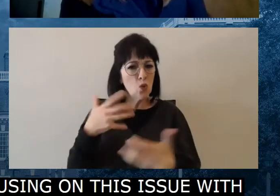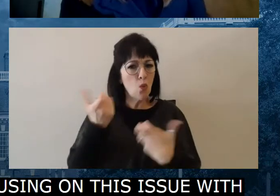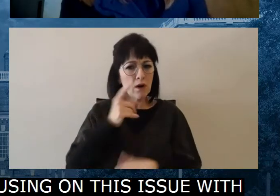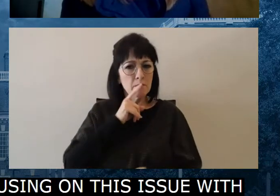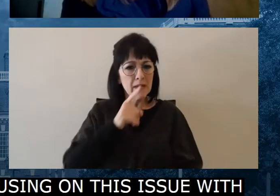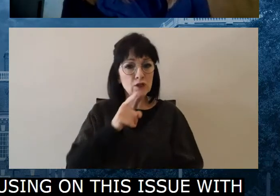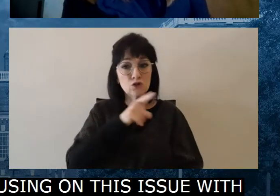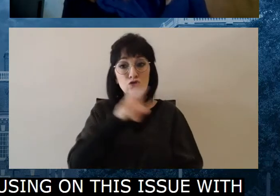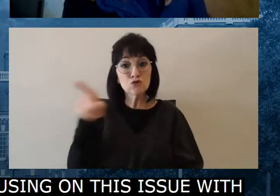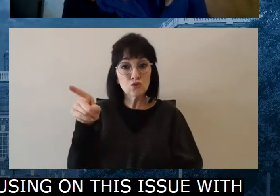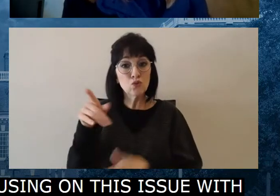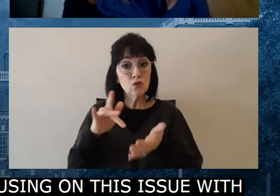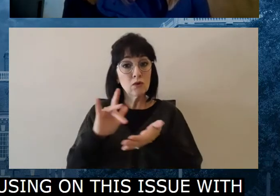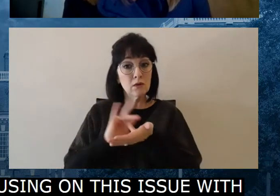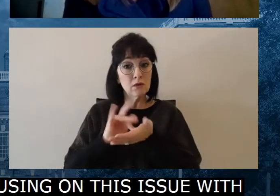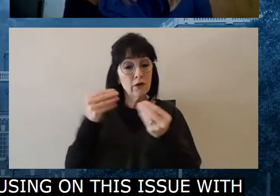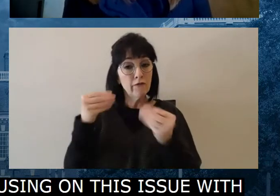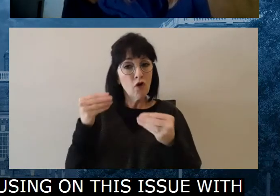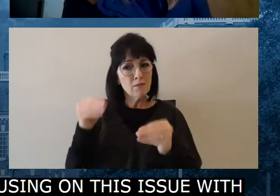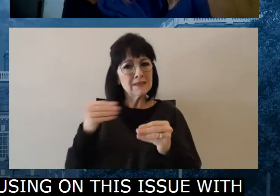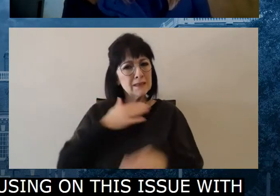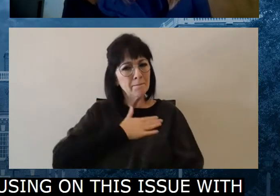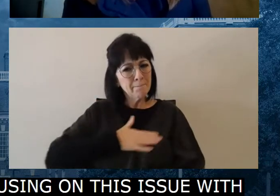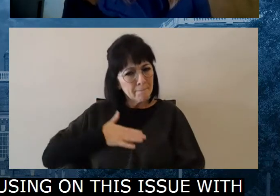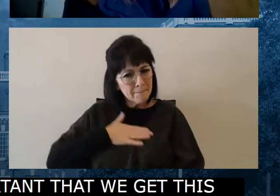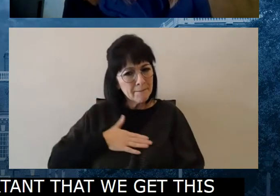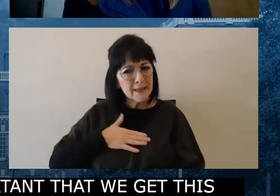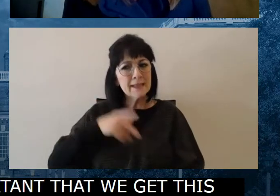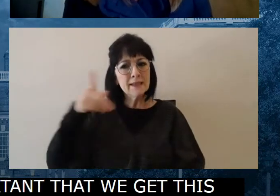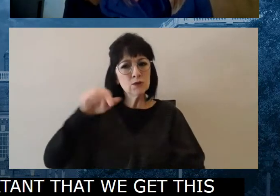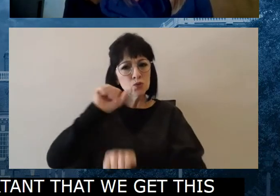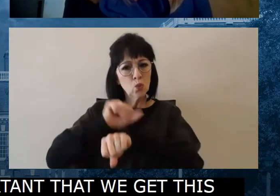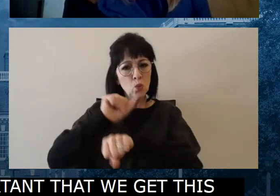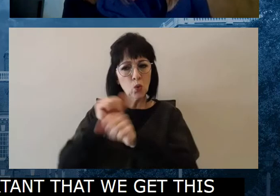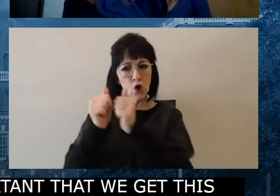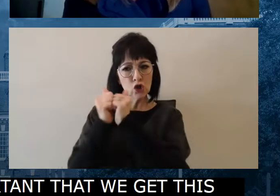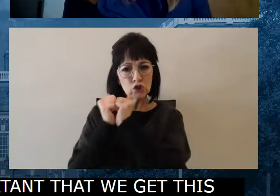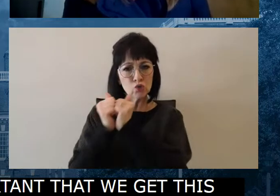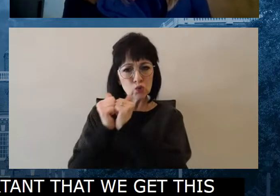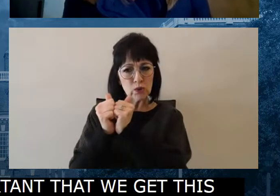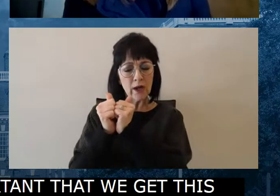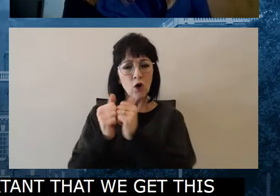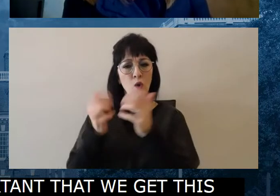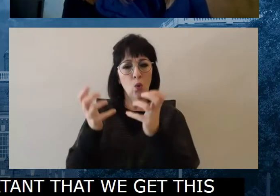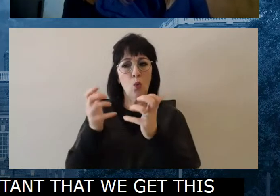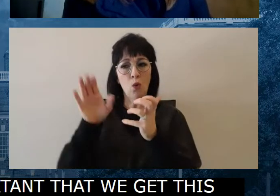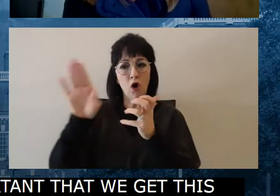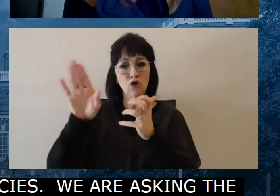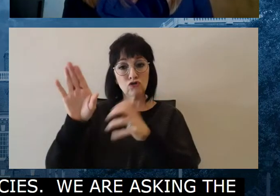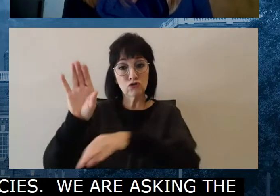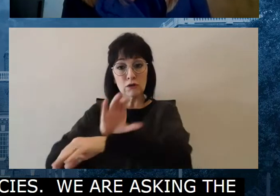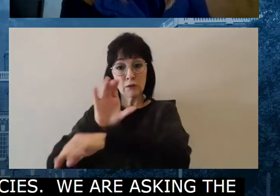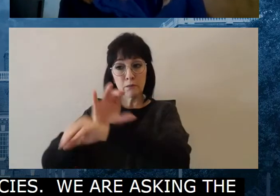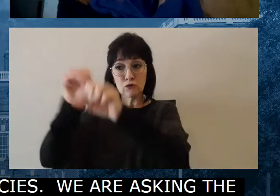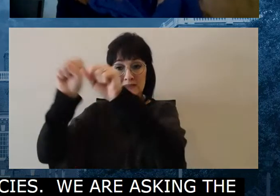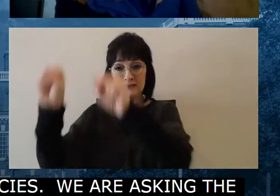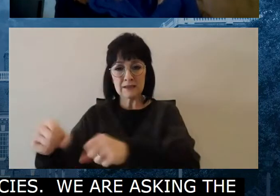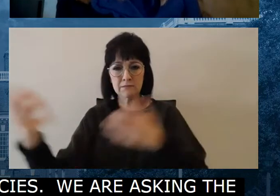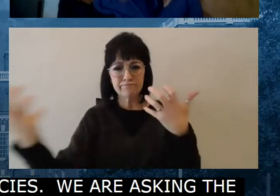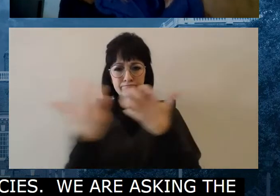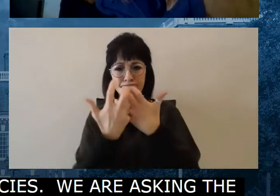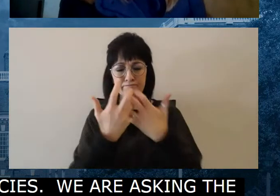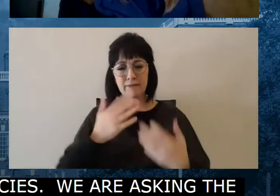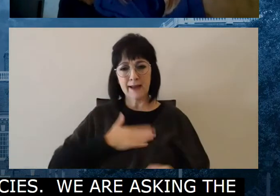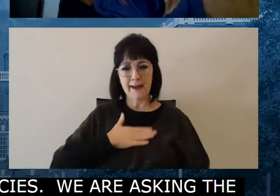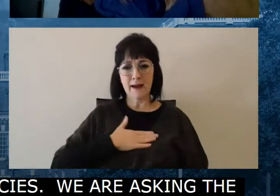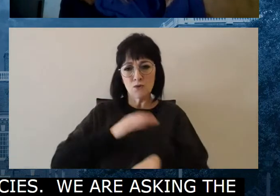asking pharmacies to work with us to get our systems integrated so we can update our information, and